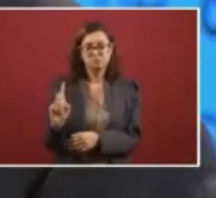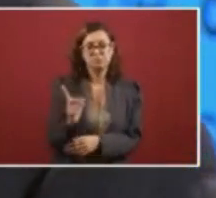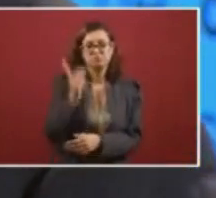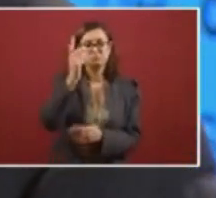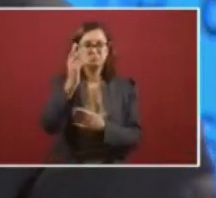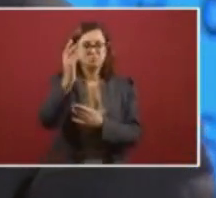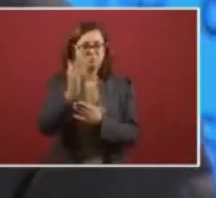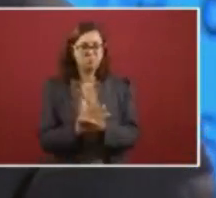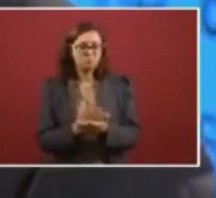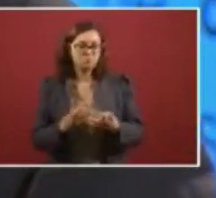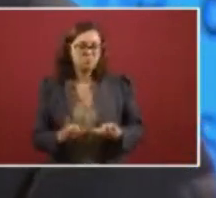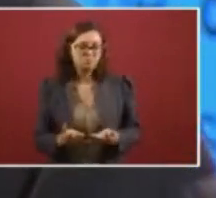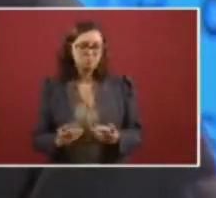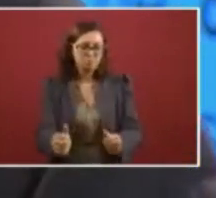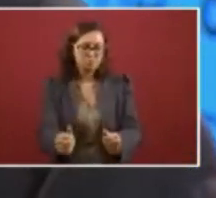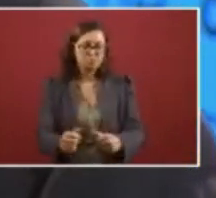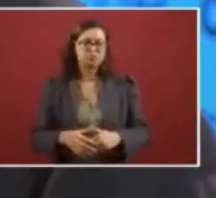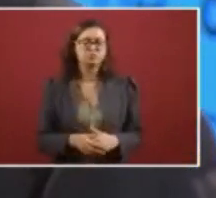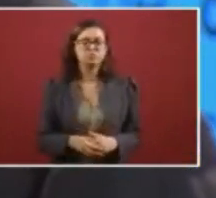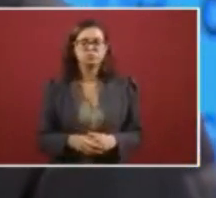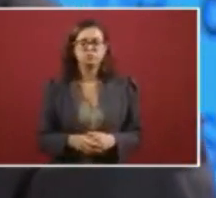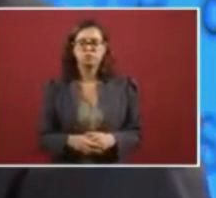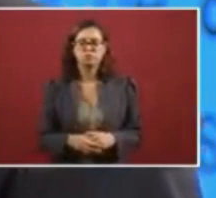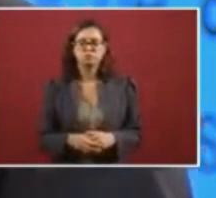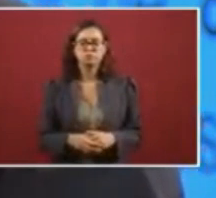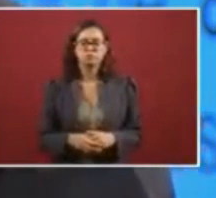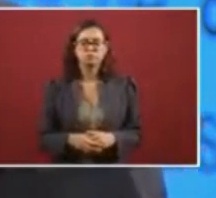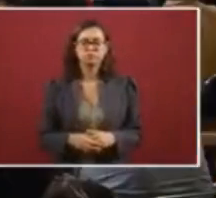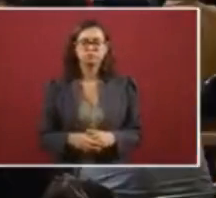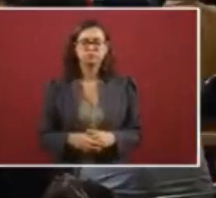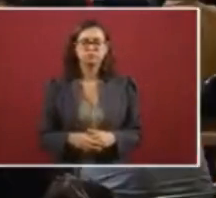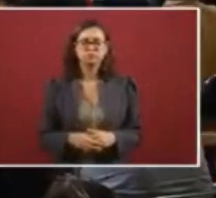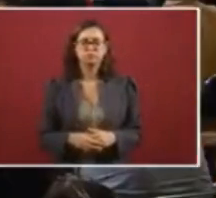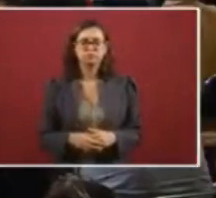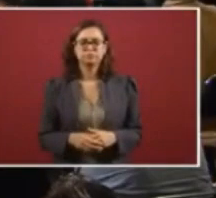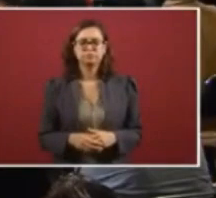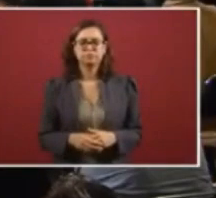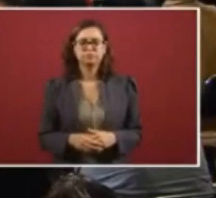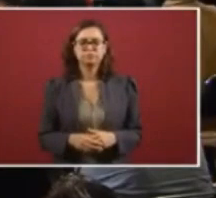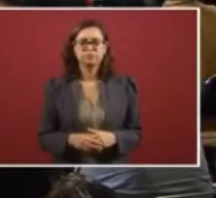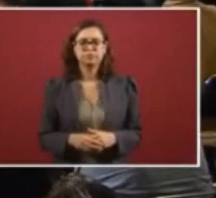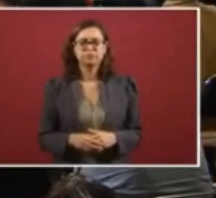4,500 million that are less than the original.